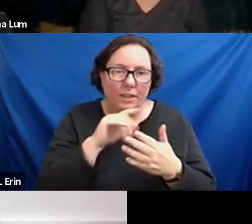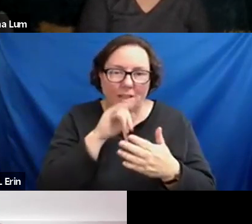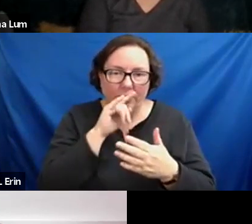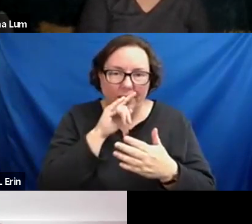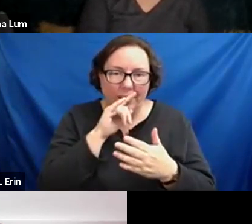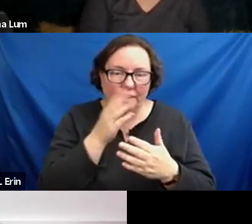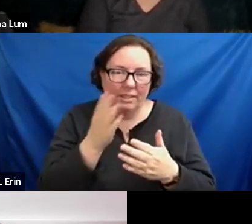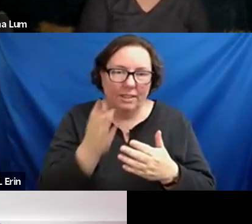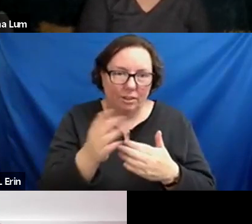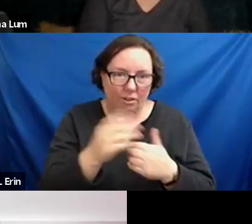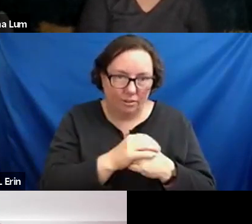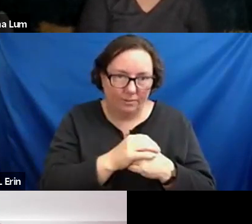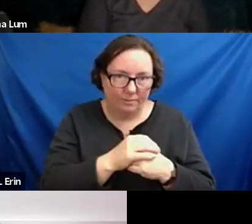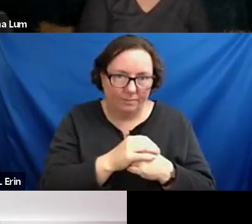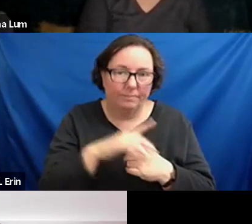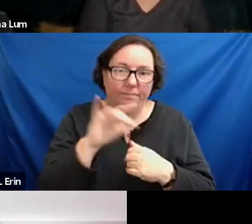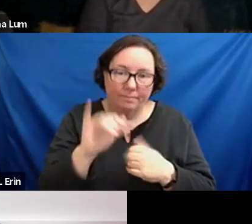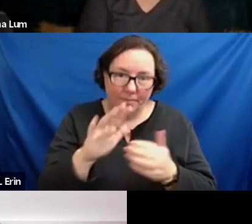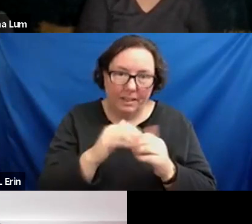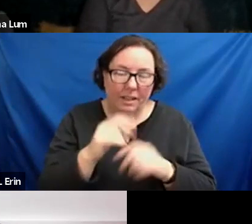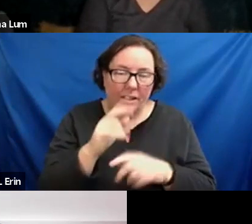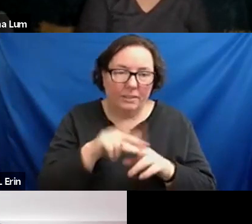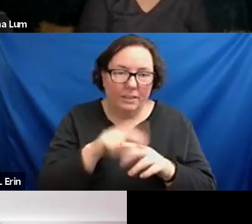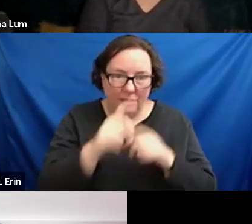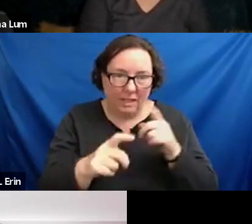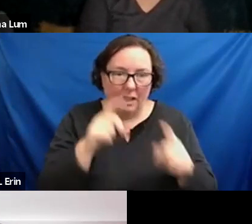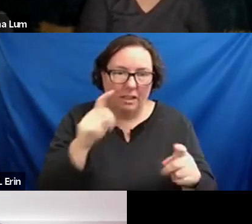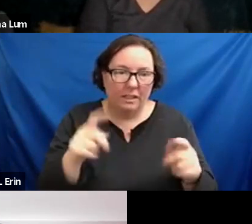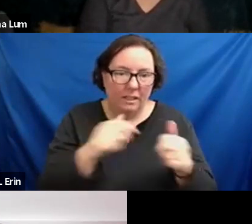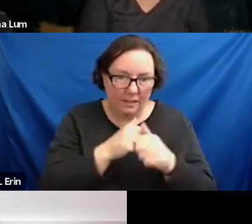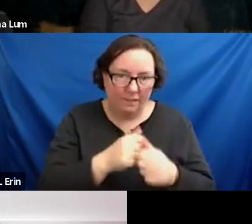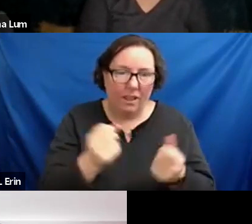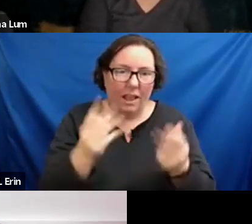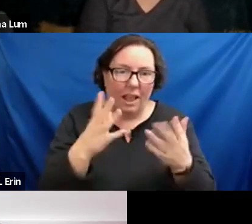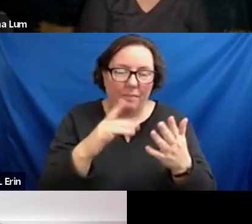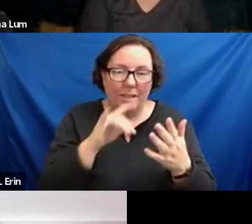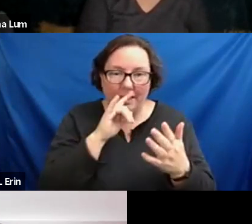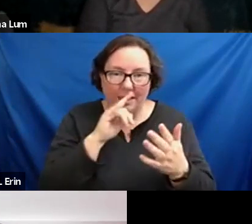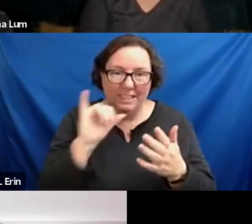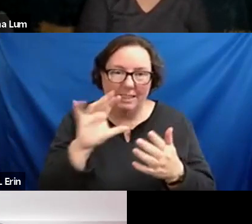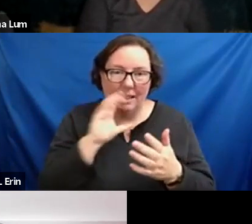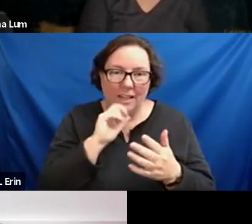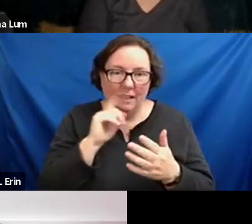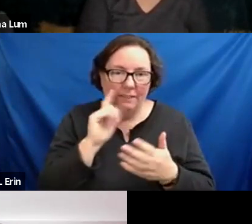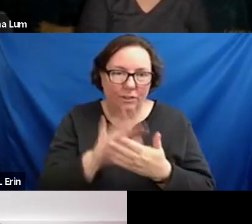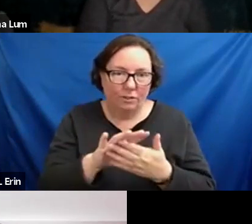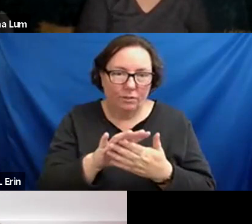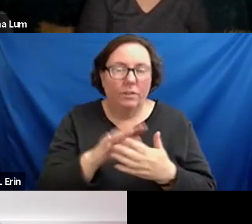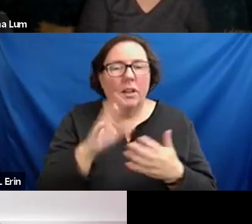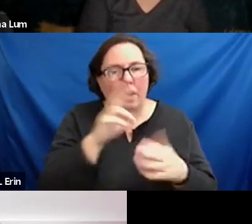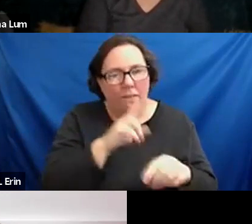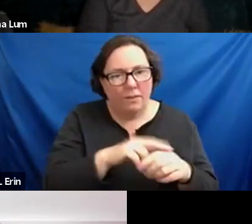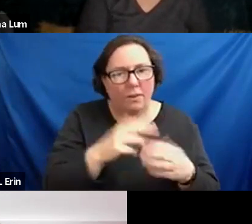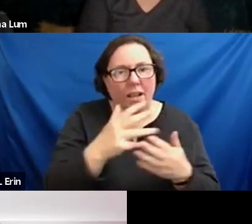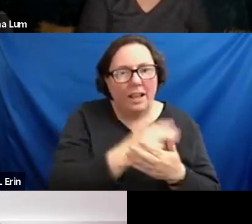code. That is how the seats are allocated to zip codes. And of course, income comes into play